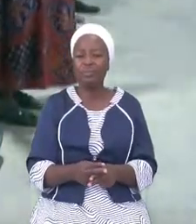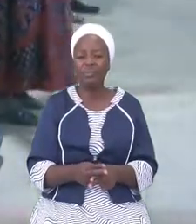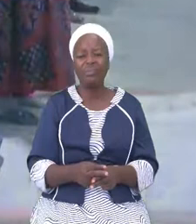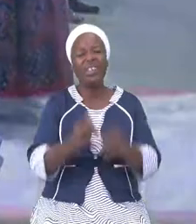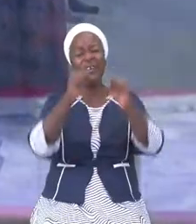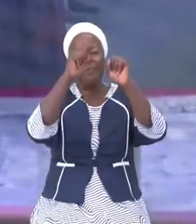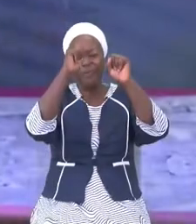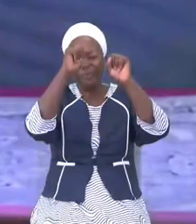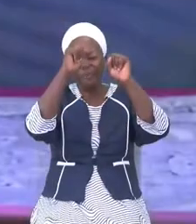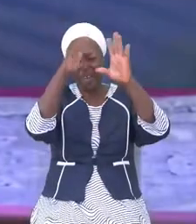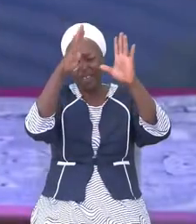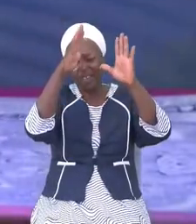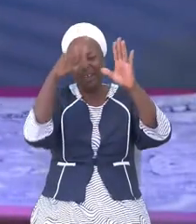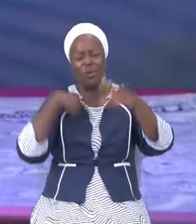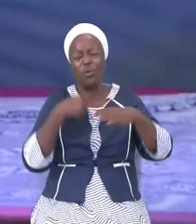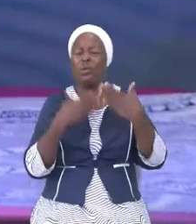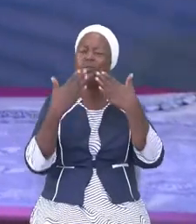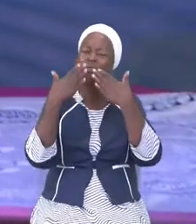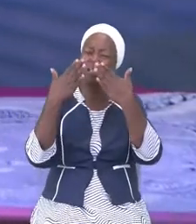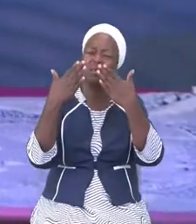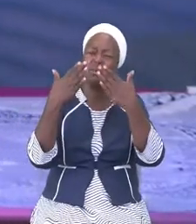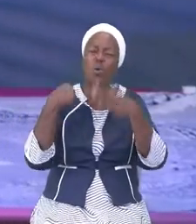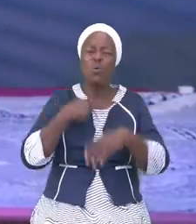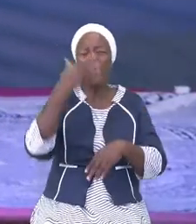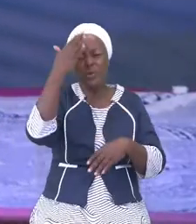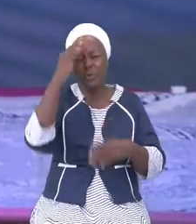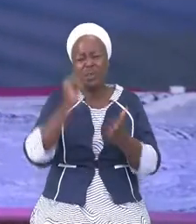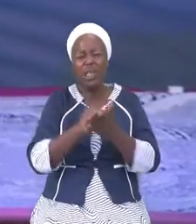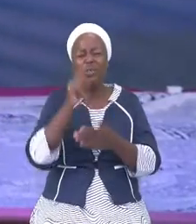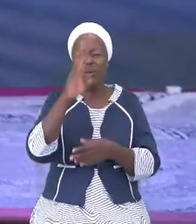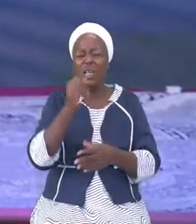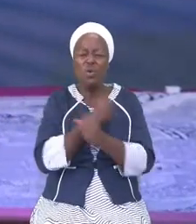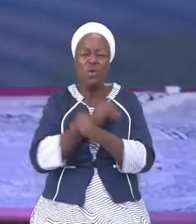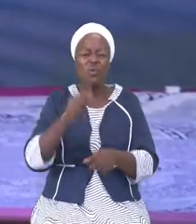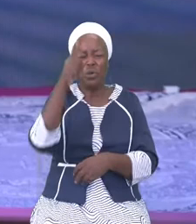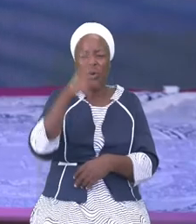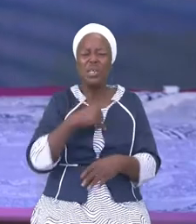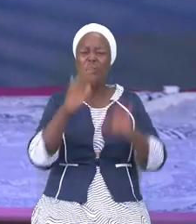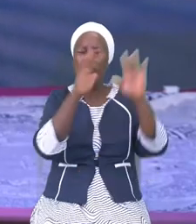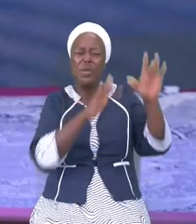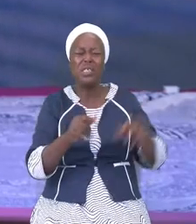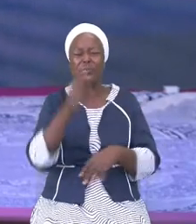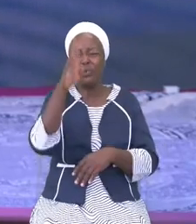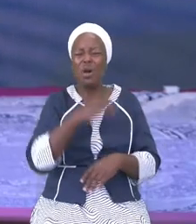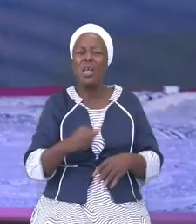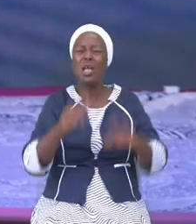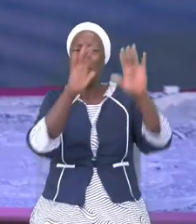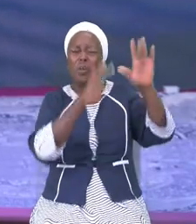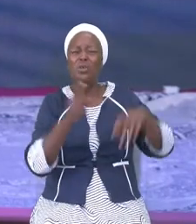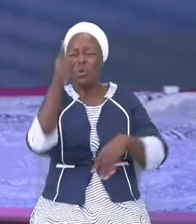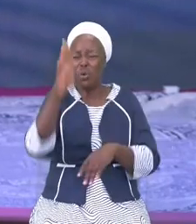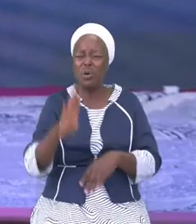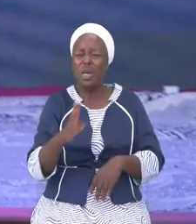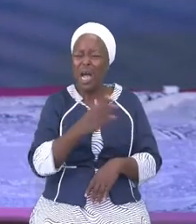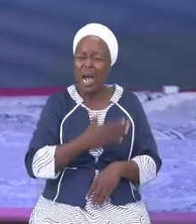Father, we thank you. We know you are a loving God, a merciful God, a compassionate God,